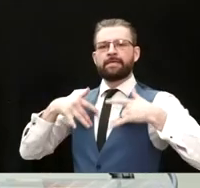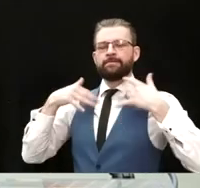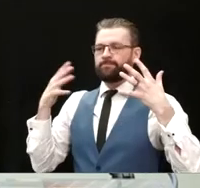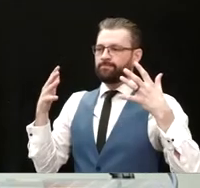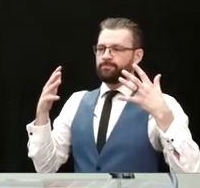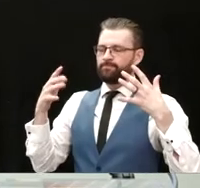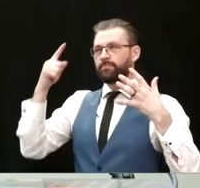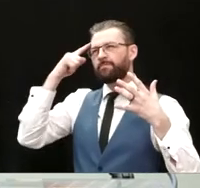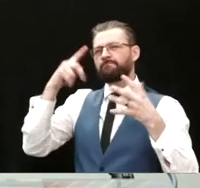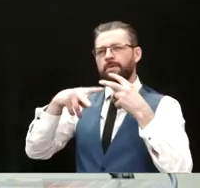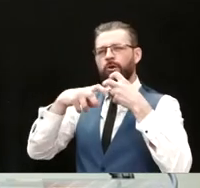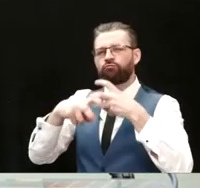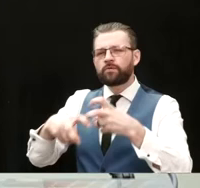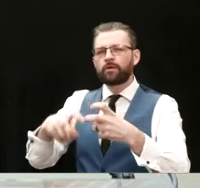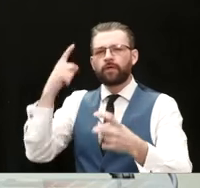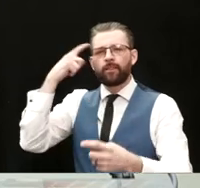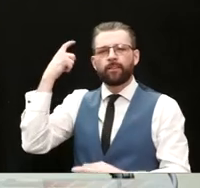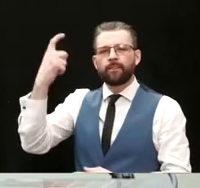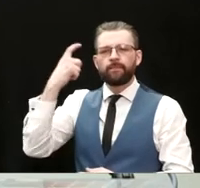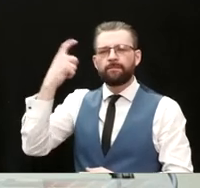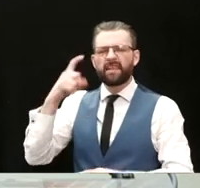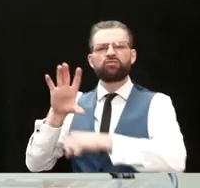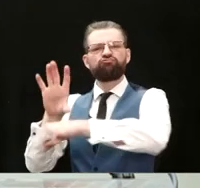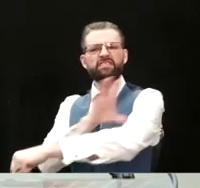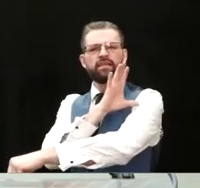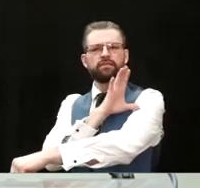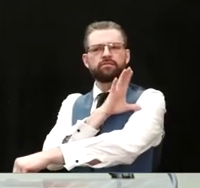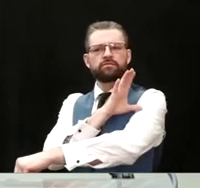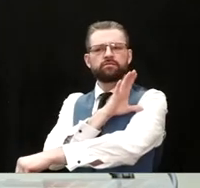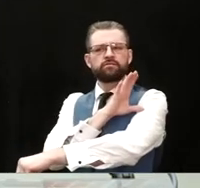thinking, and resilience, and it has impact.